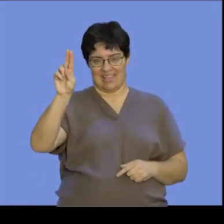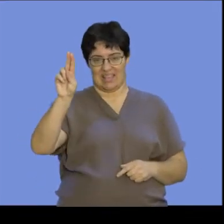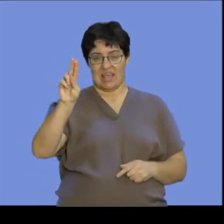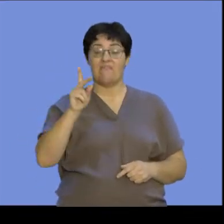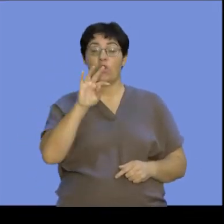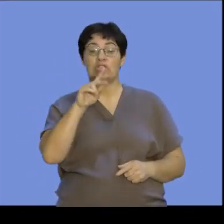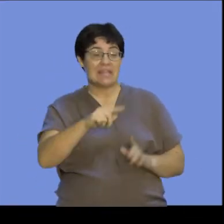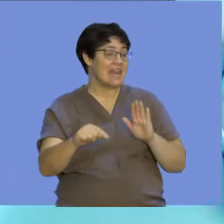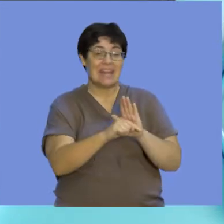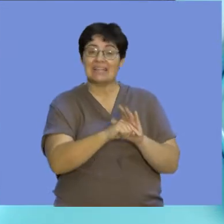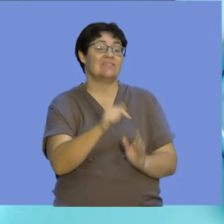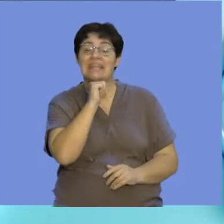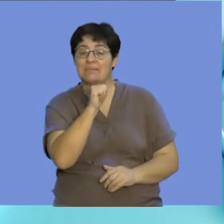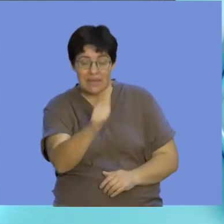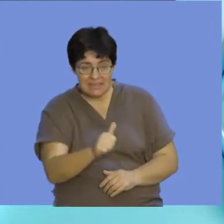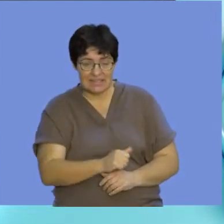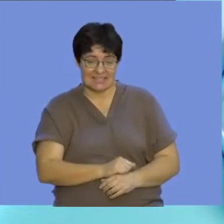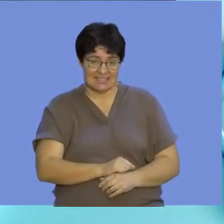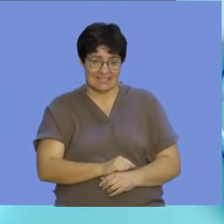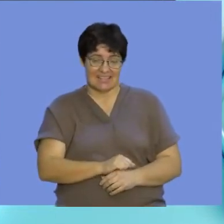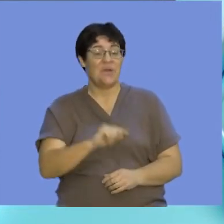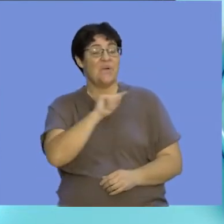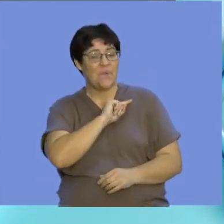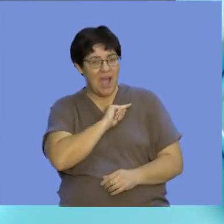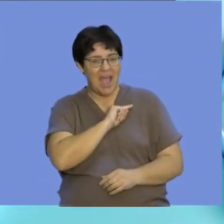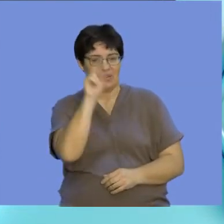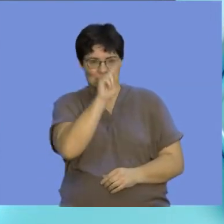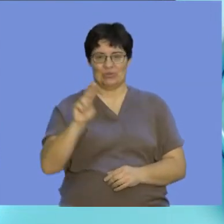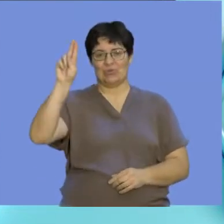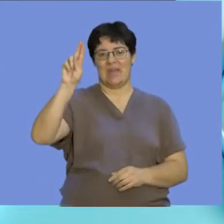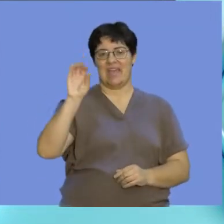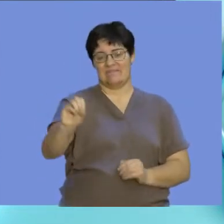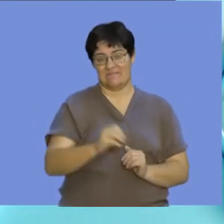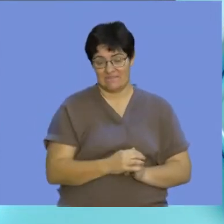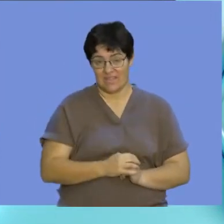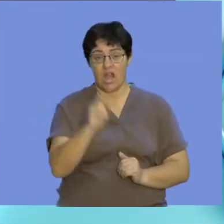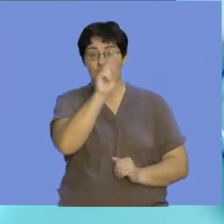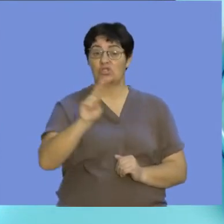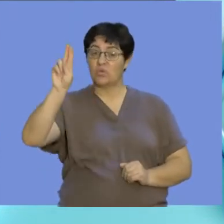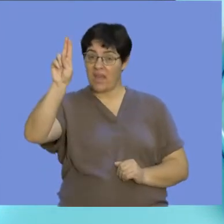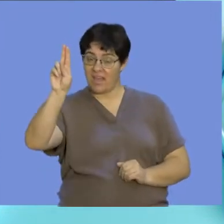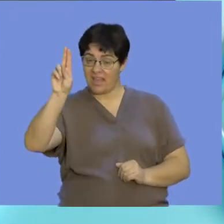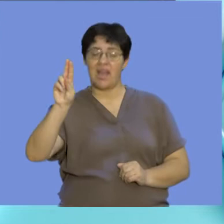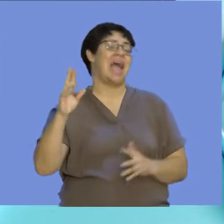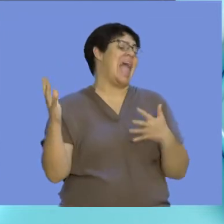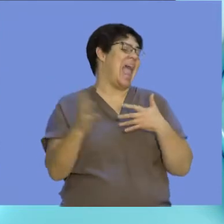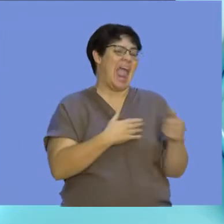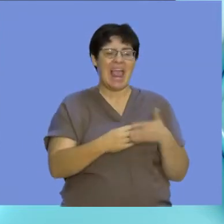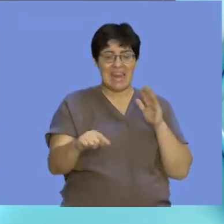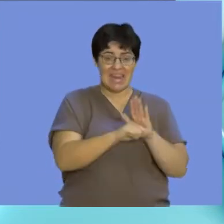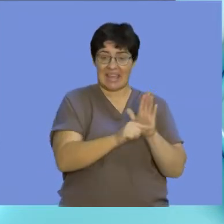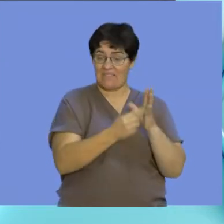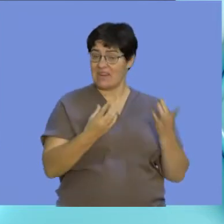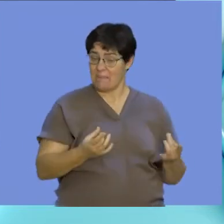is negative, it doesn't matter because we're going to square it. And the square of any negative number is